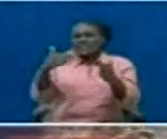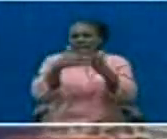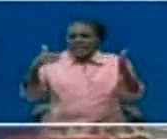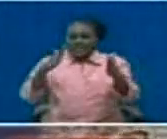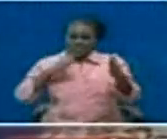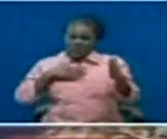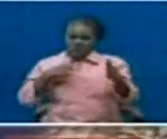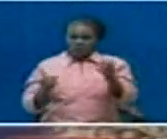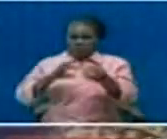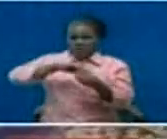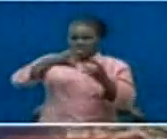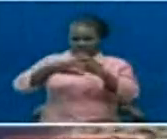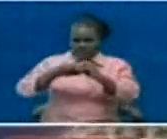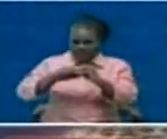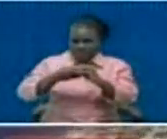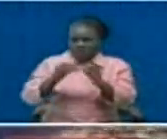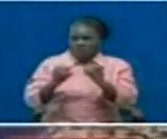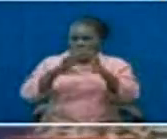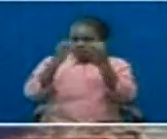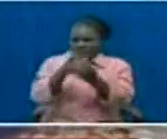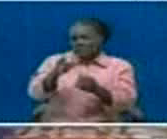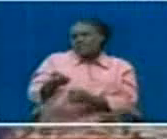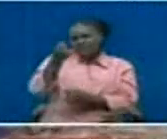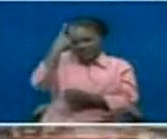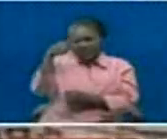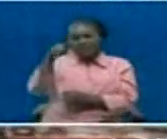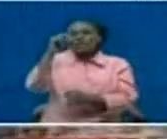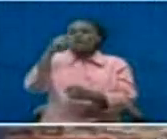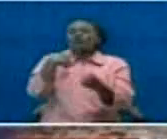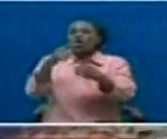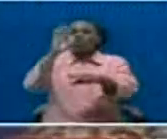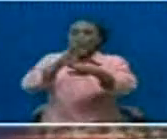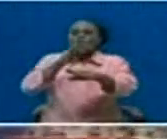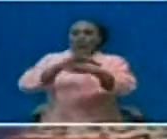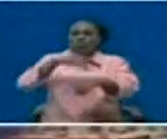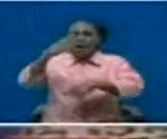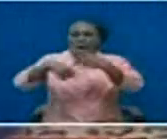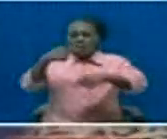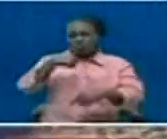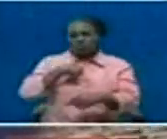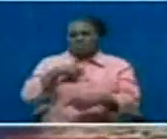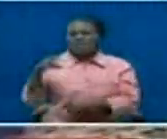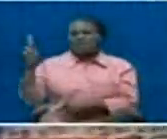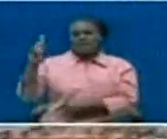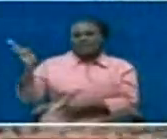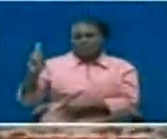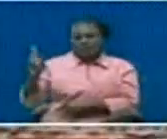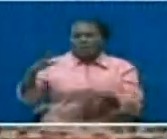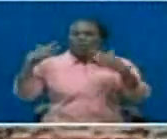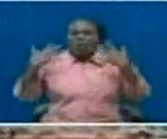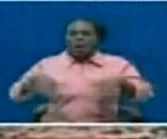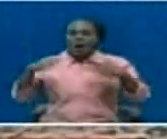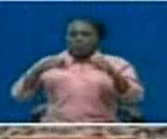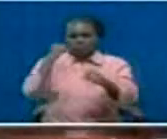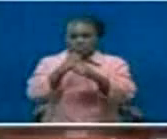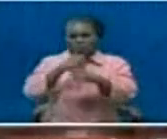created the world, please make them understand that they have to talk good things about me. Fantastic. Becca? Yeah. Wonderful work. And